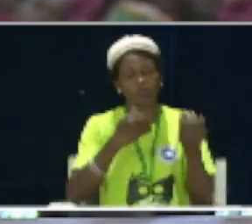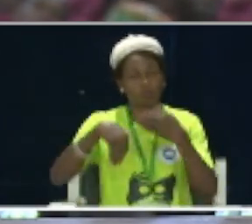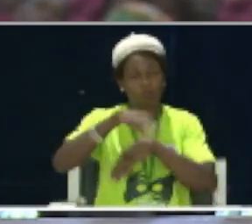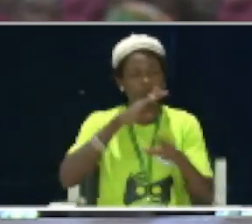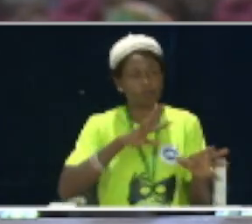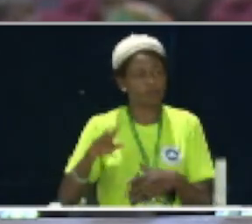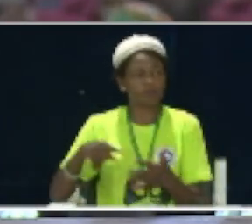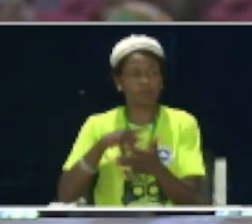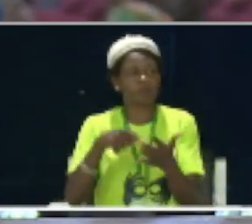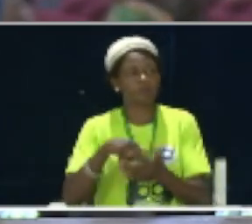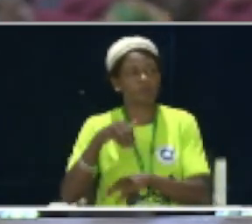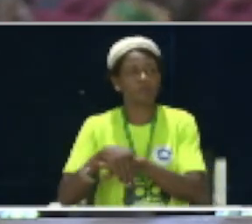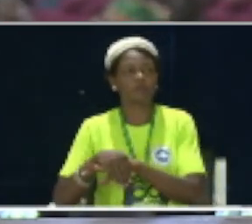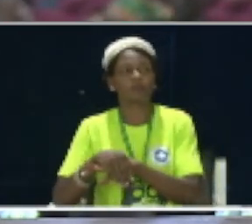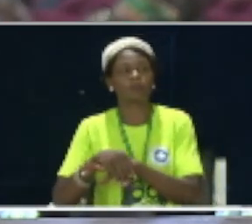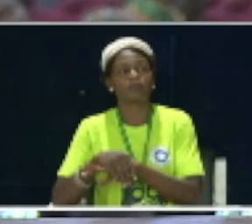tonight.